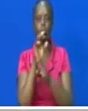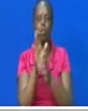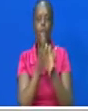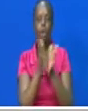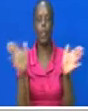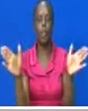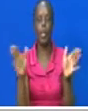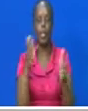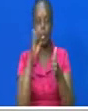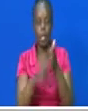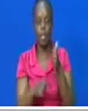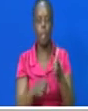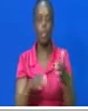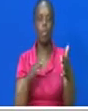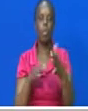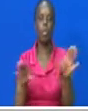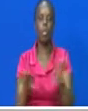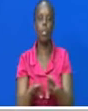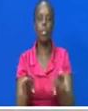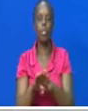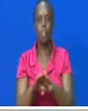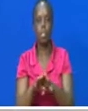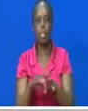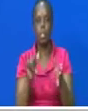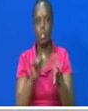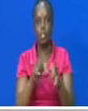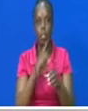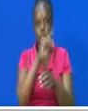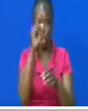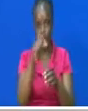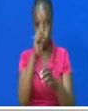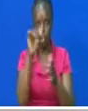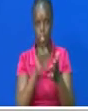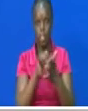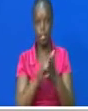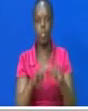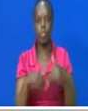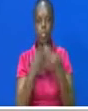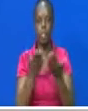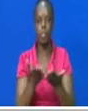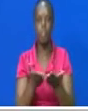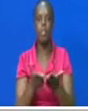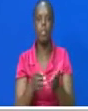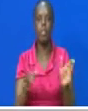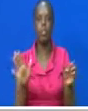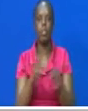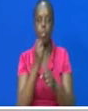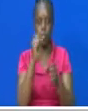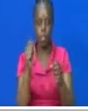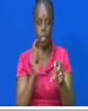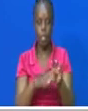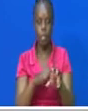open-ended or rigid, in a questionnaire which you give or you fill as the respondent is